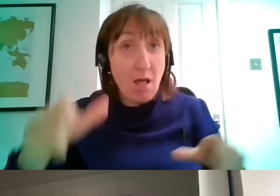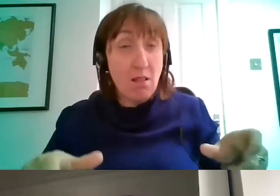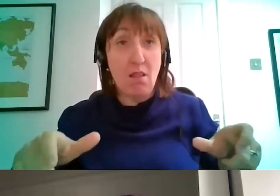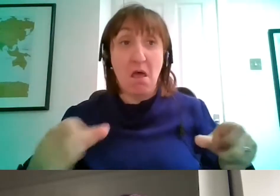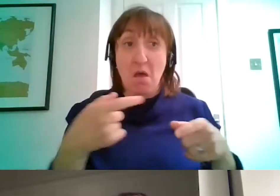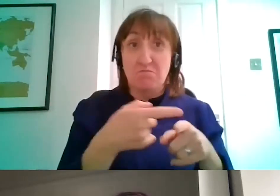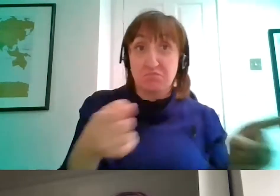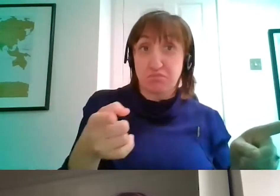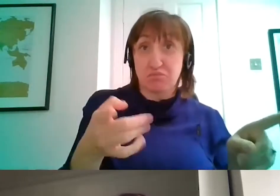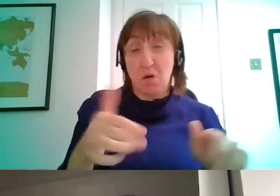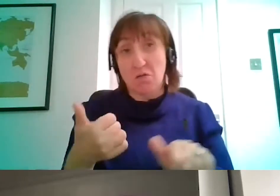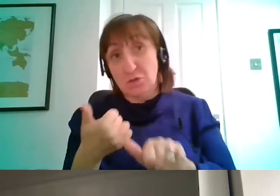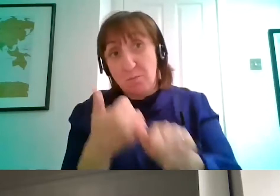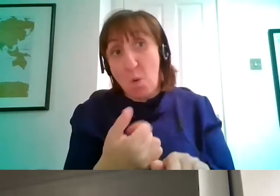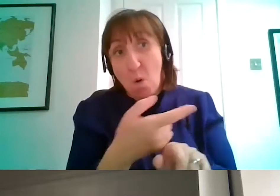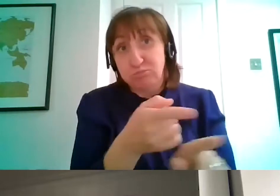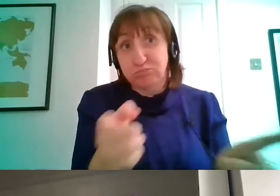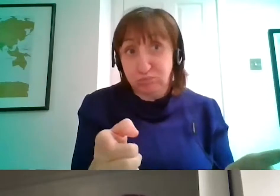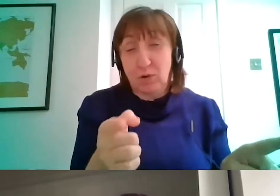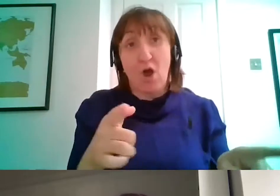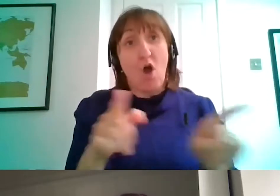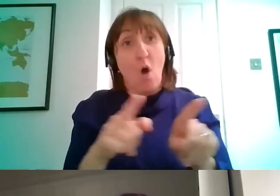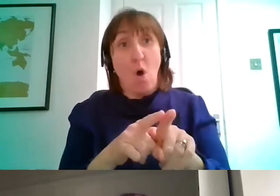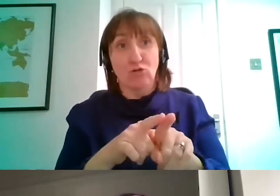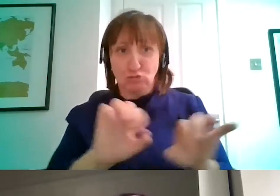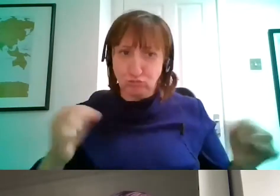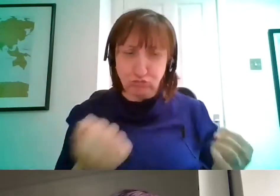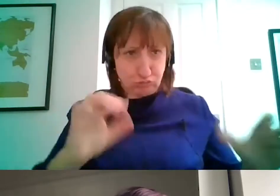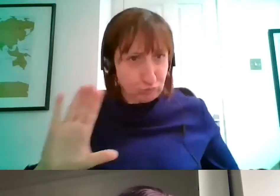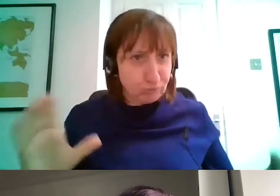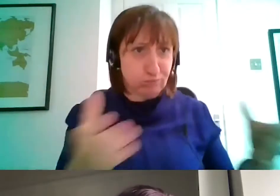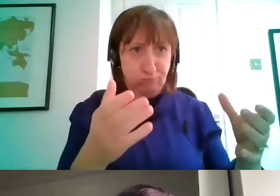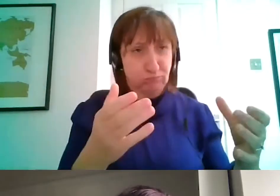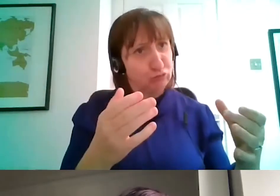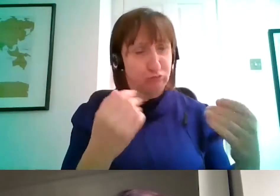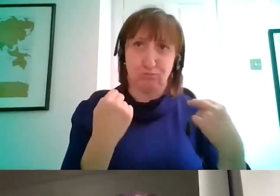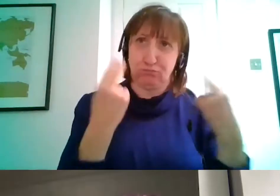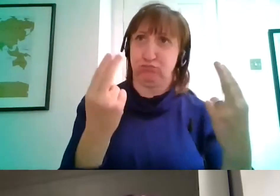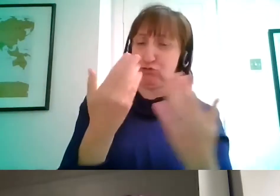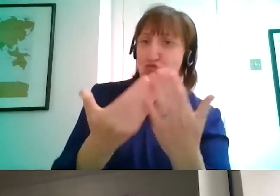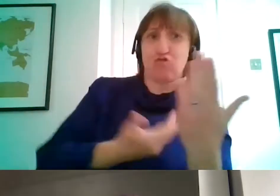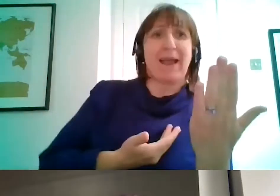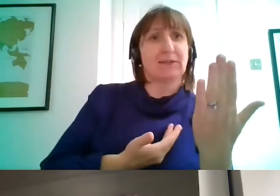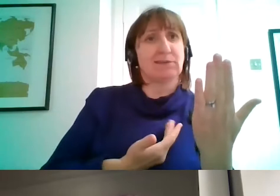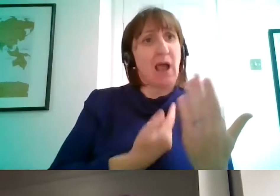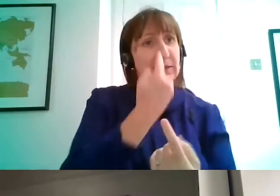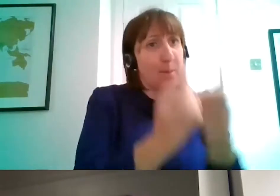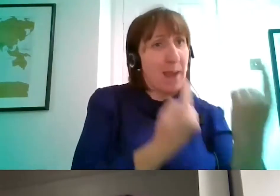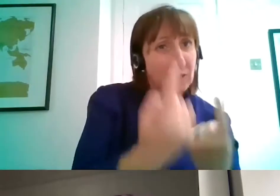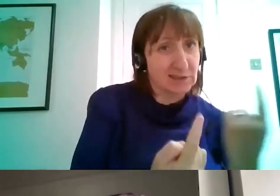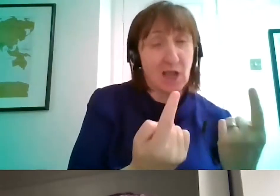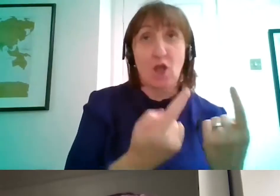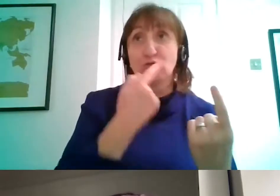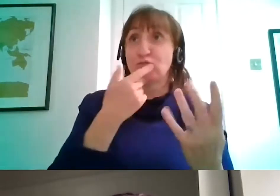are supported and also galvanized to realize their rights as a person, to utilize